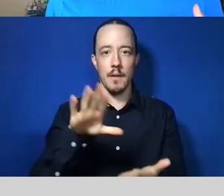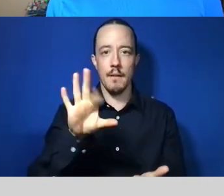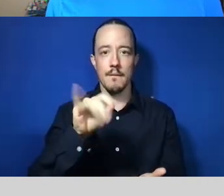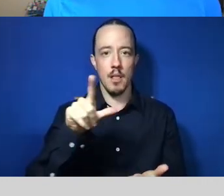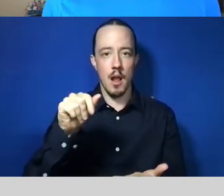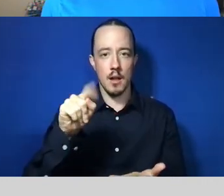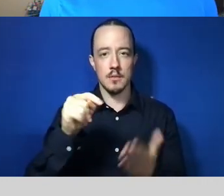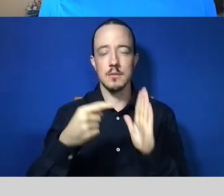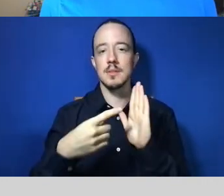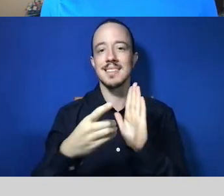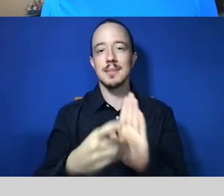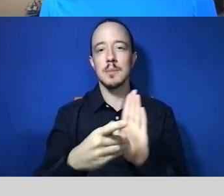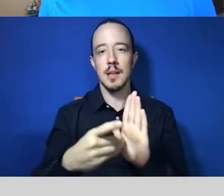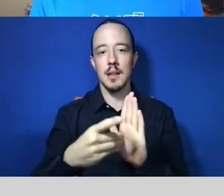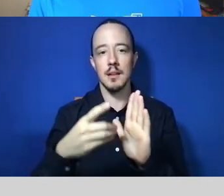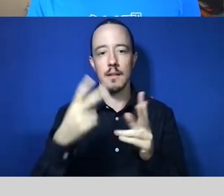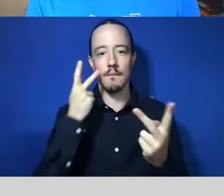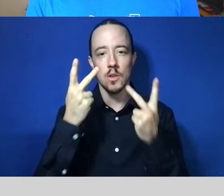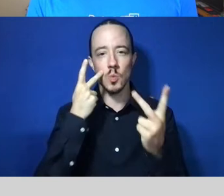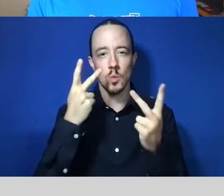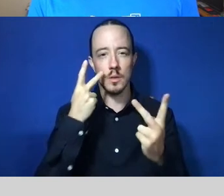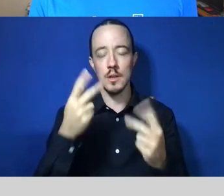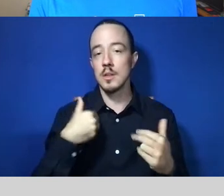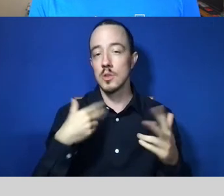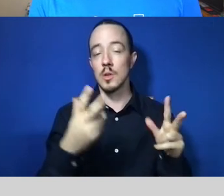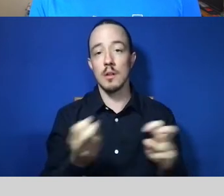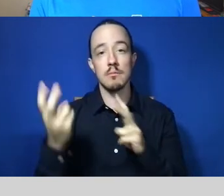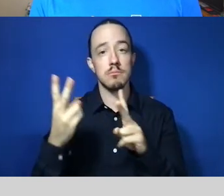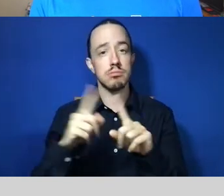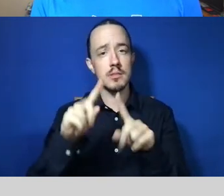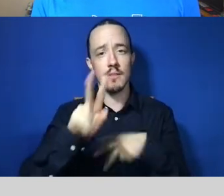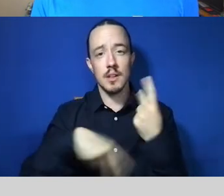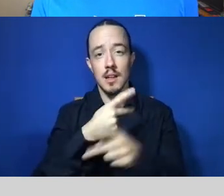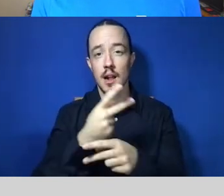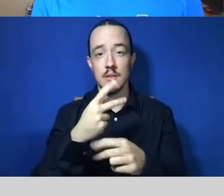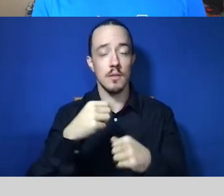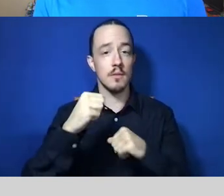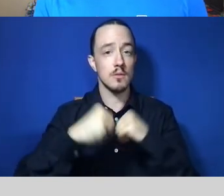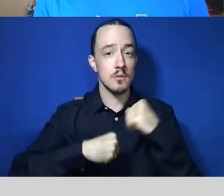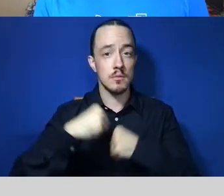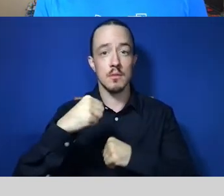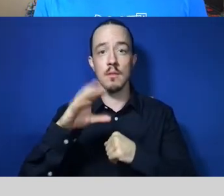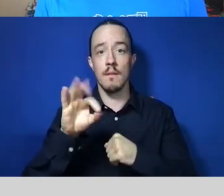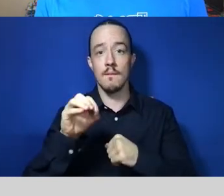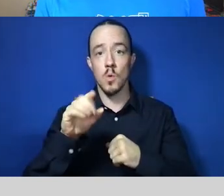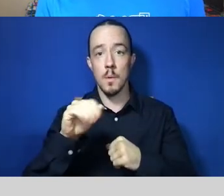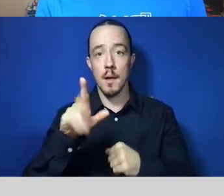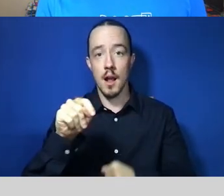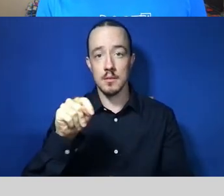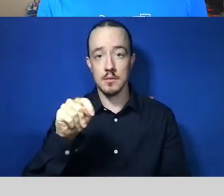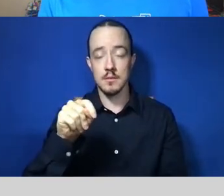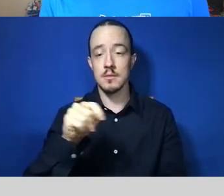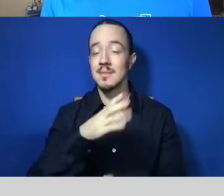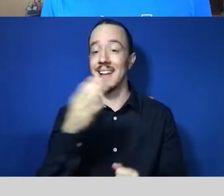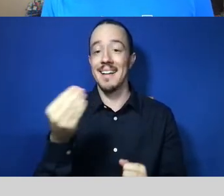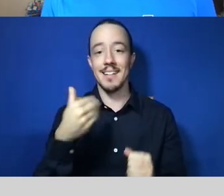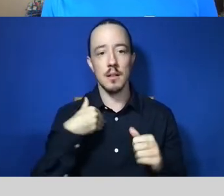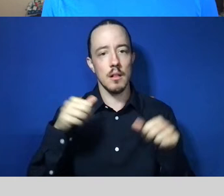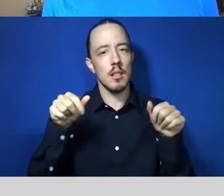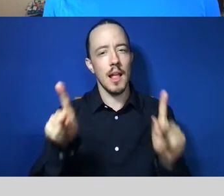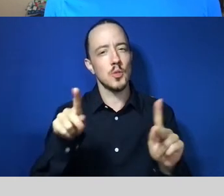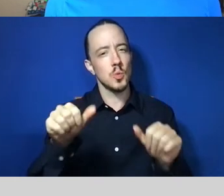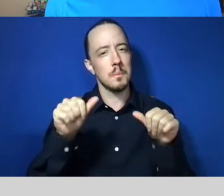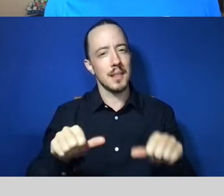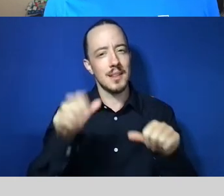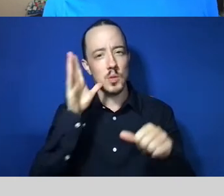manner directly in your wrapper. You can choose to output this data into a variety of formats, and it also gives you the ability